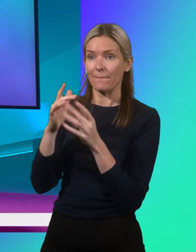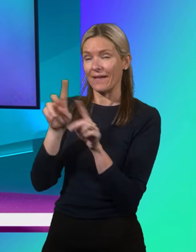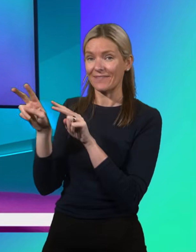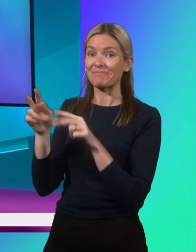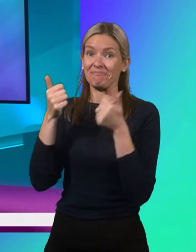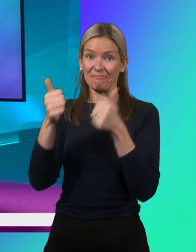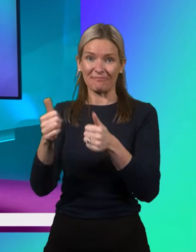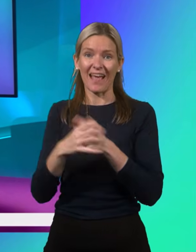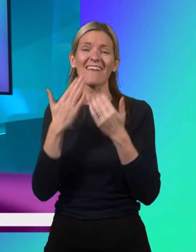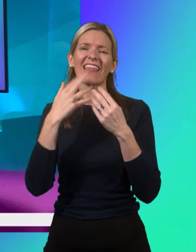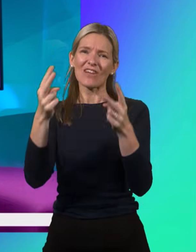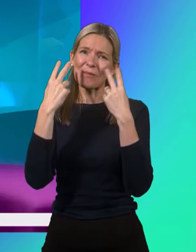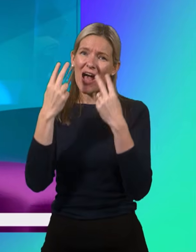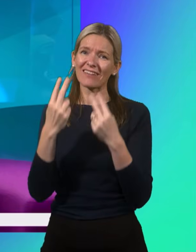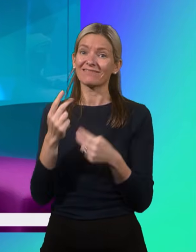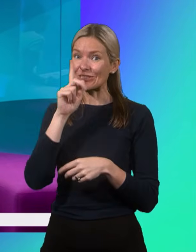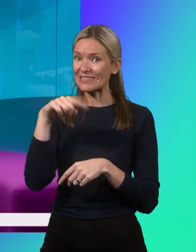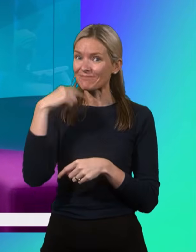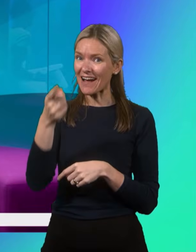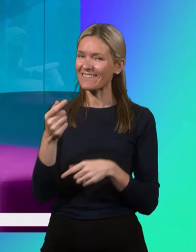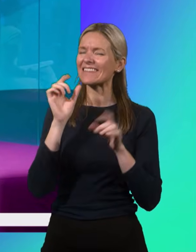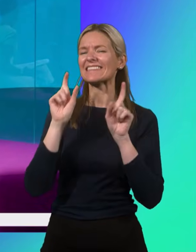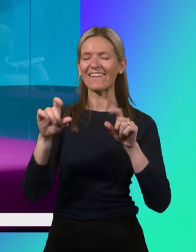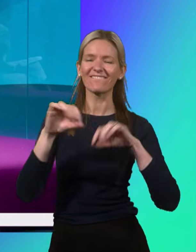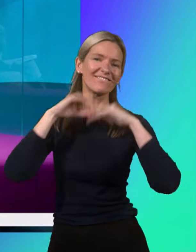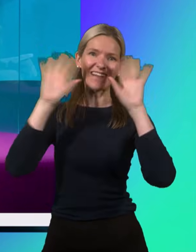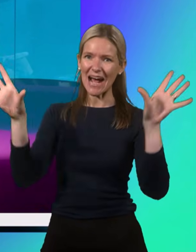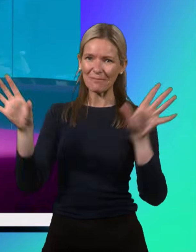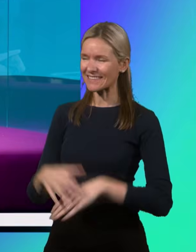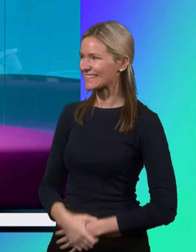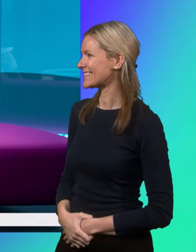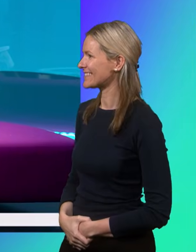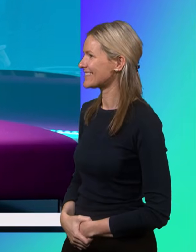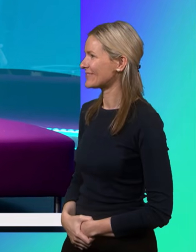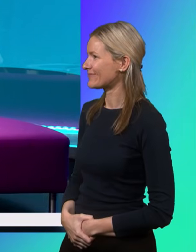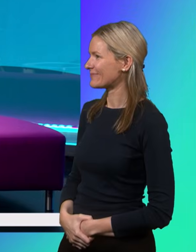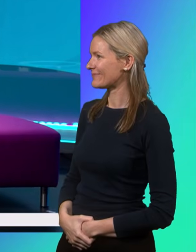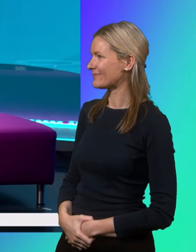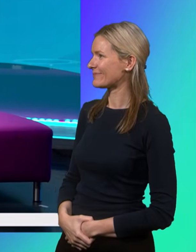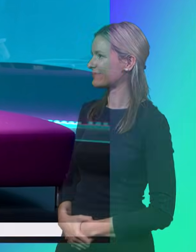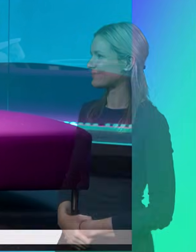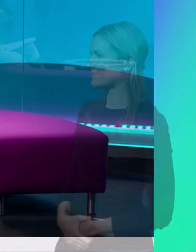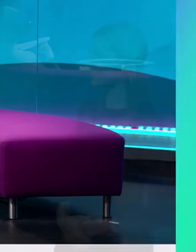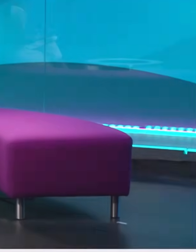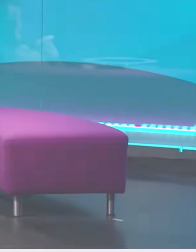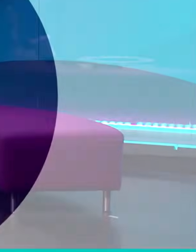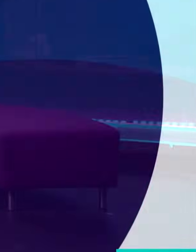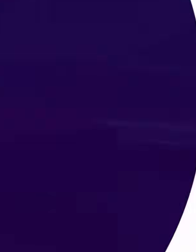race up a column of buns. Right, thanks for watching. See you soon and stay fabulous.